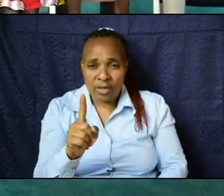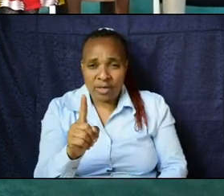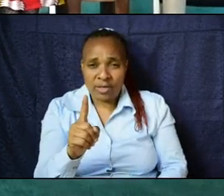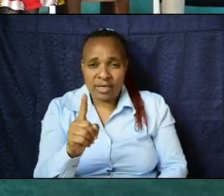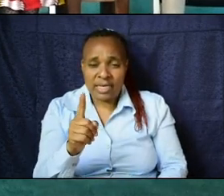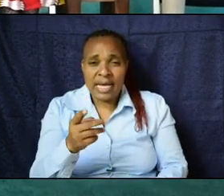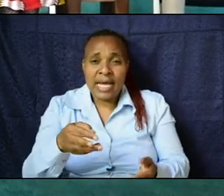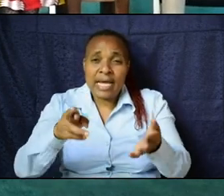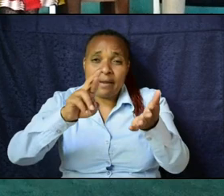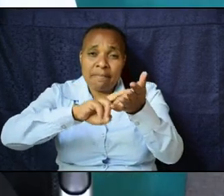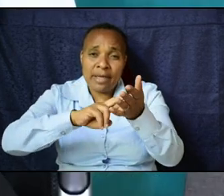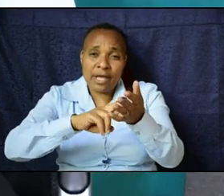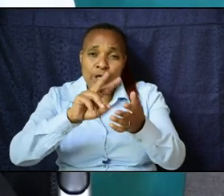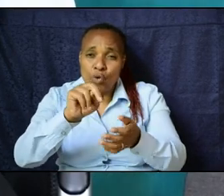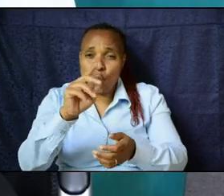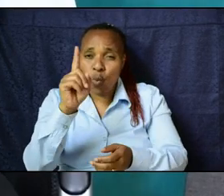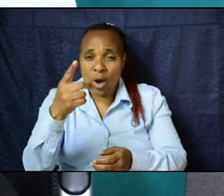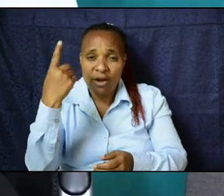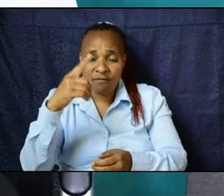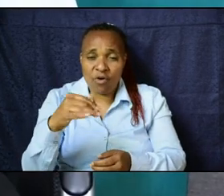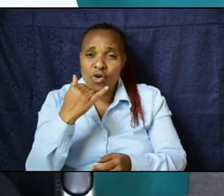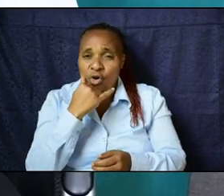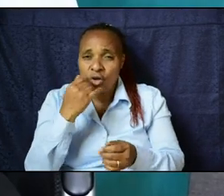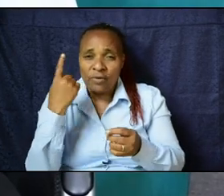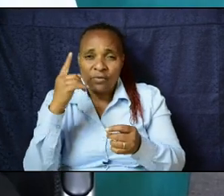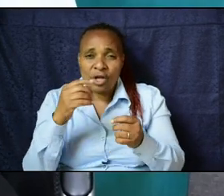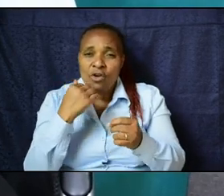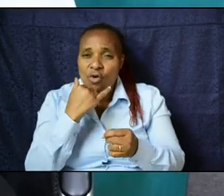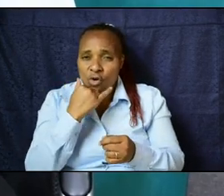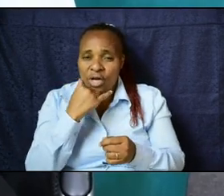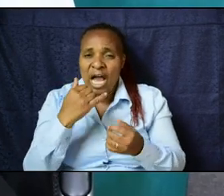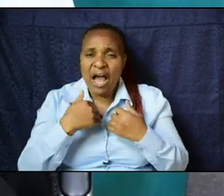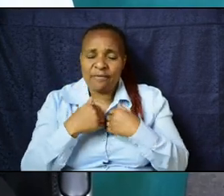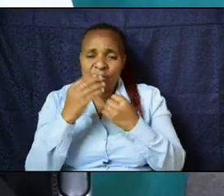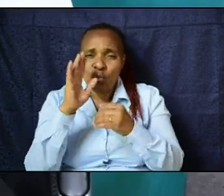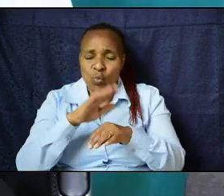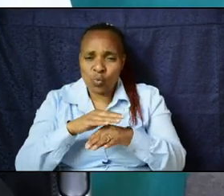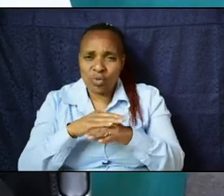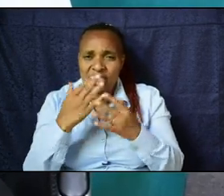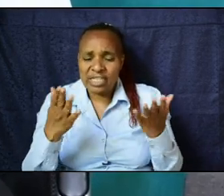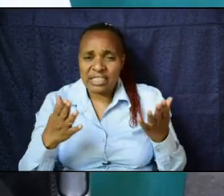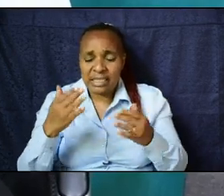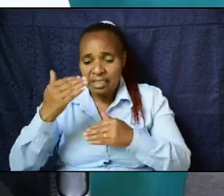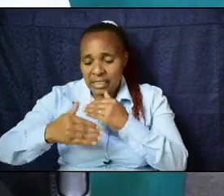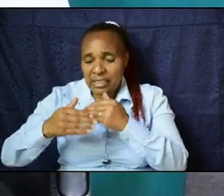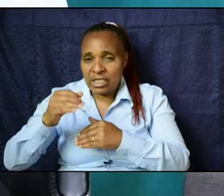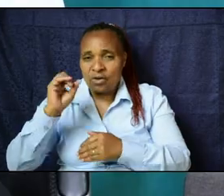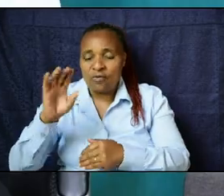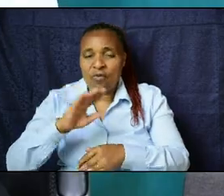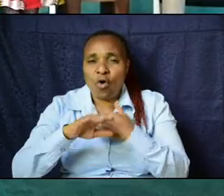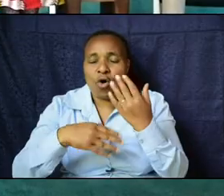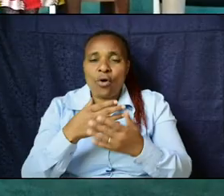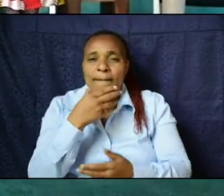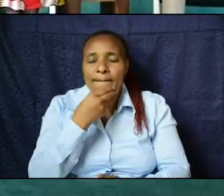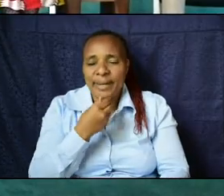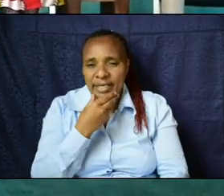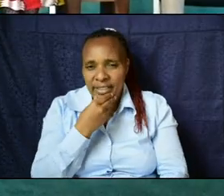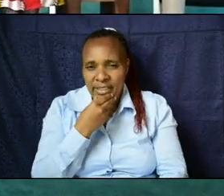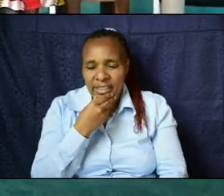Repay no one evil for evil. Have regard for good things in the sight of all men. Okay, so I'll